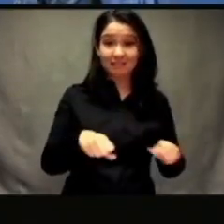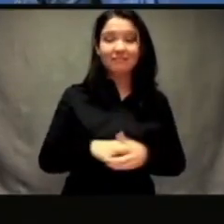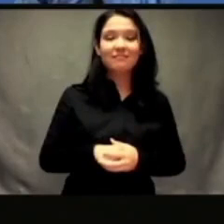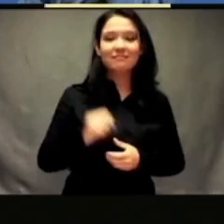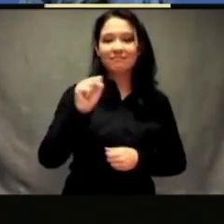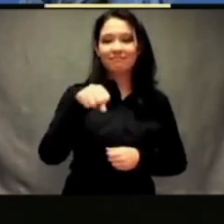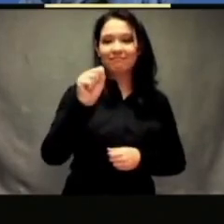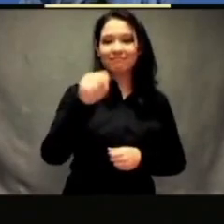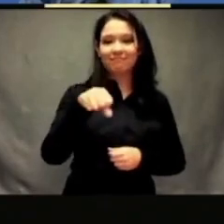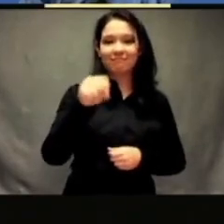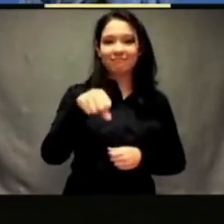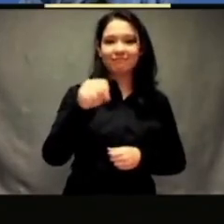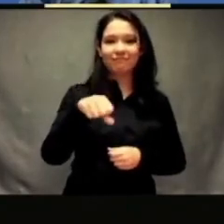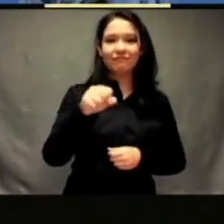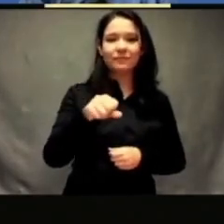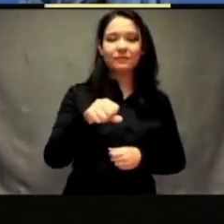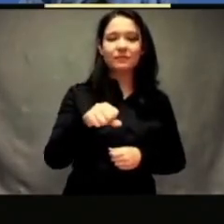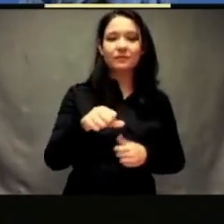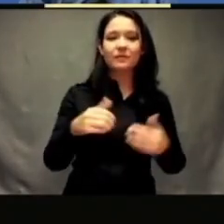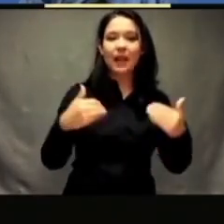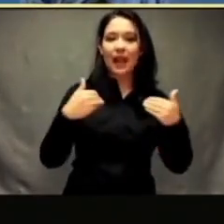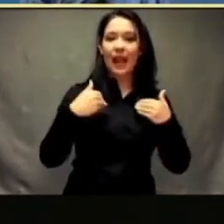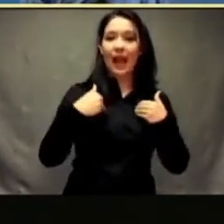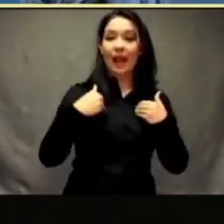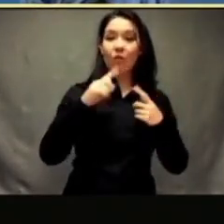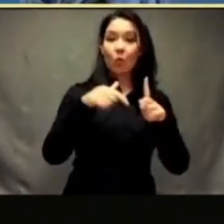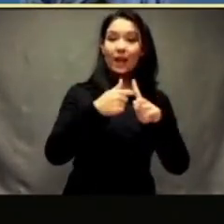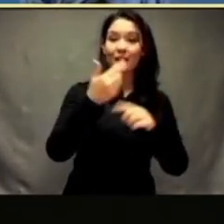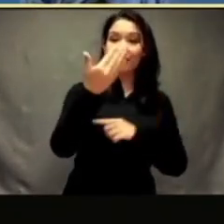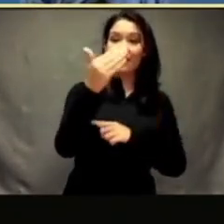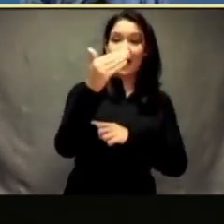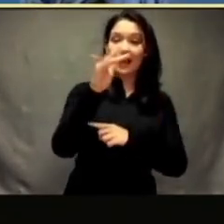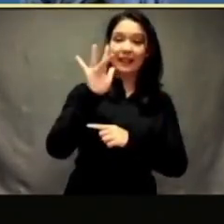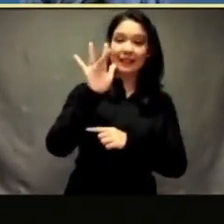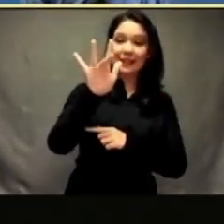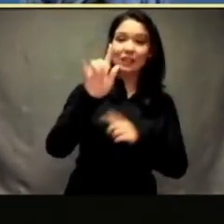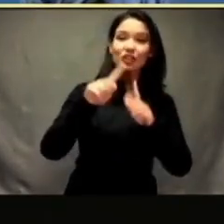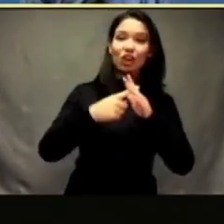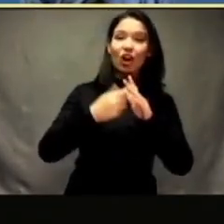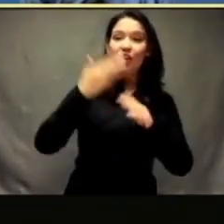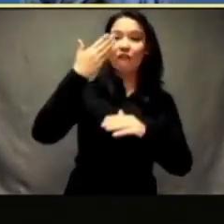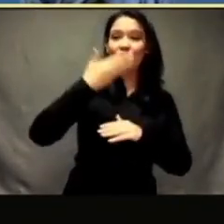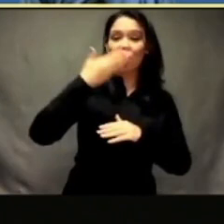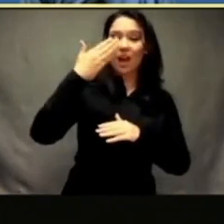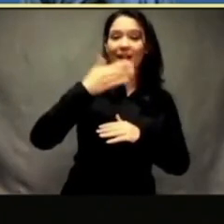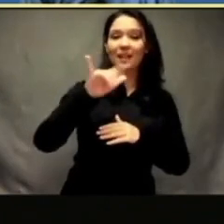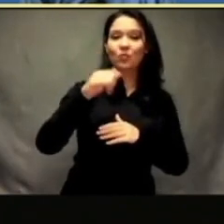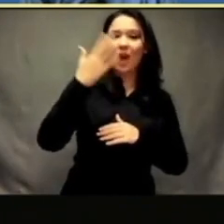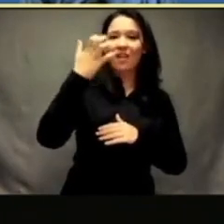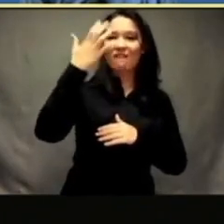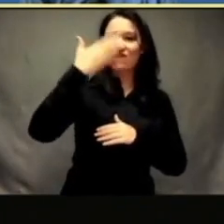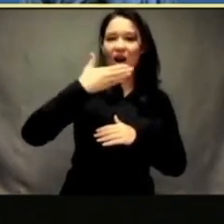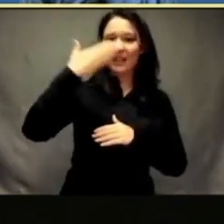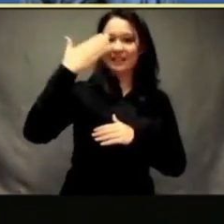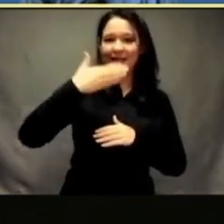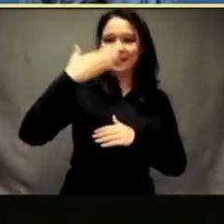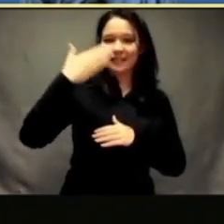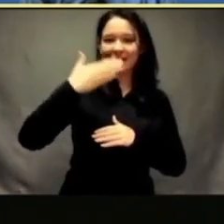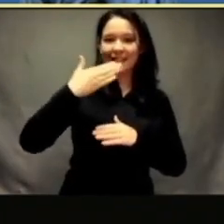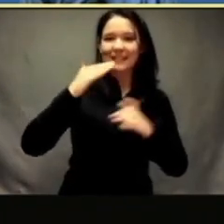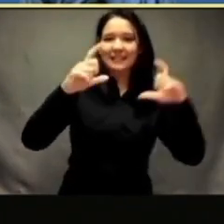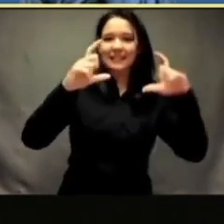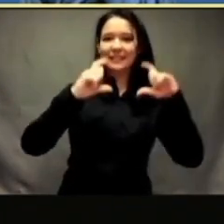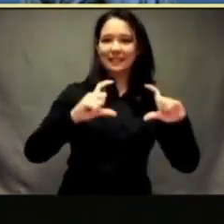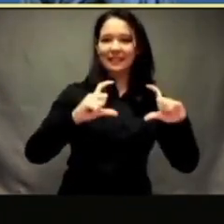Yes. So you have, when it's clicked, you're gonna start with the front layer. So that's why it came to the front. And then you're gonna start